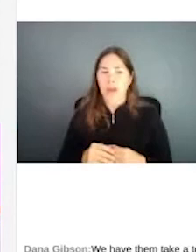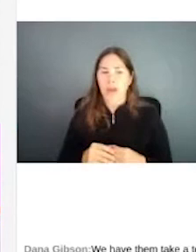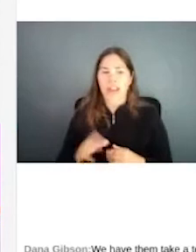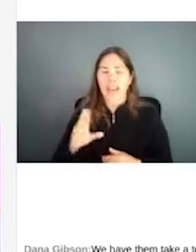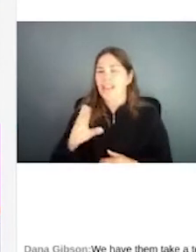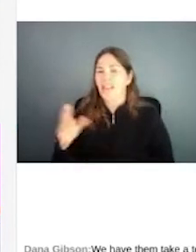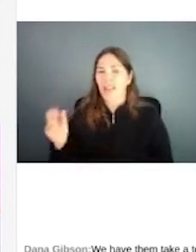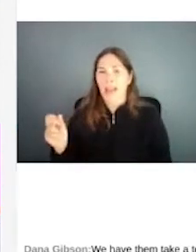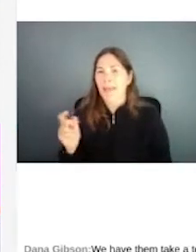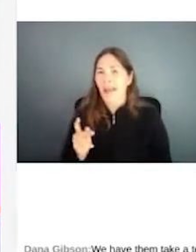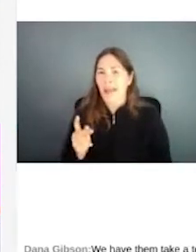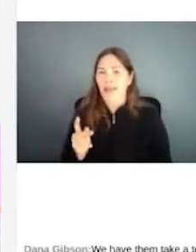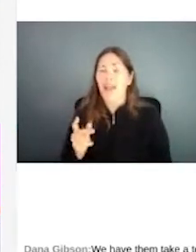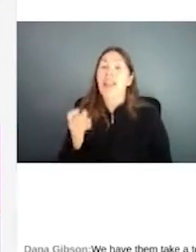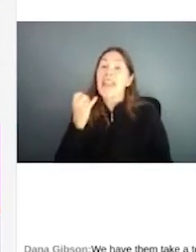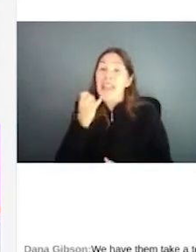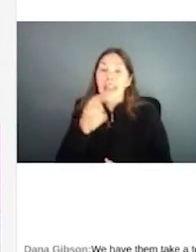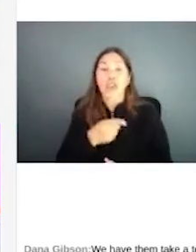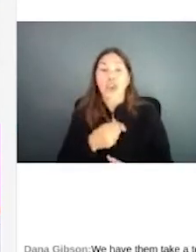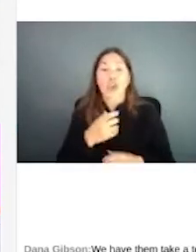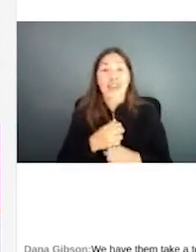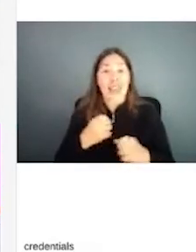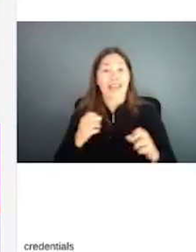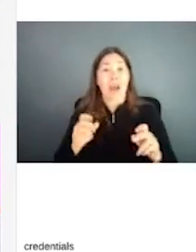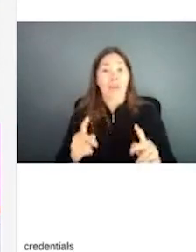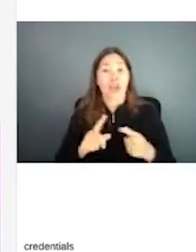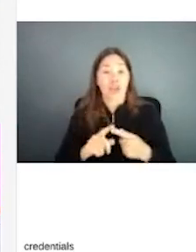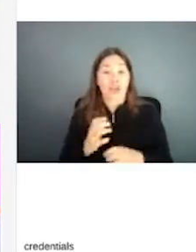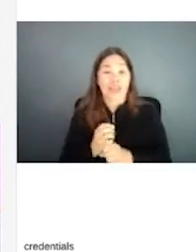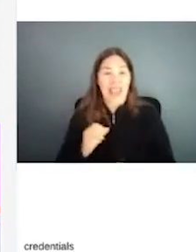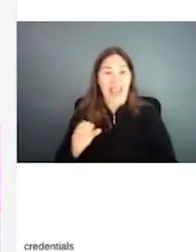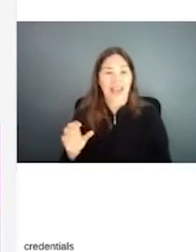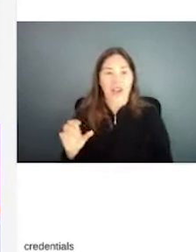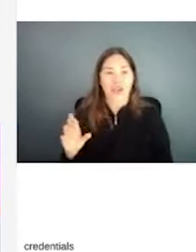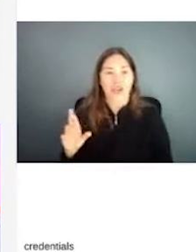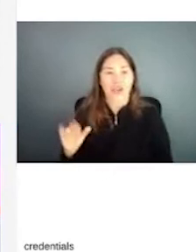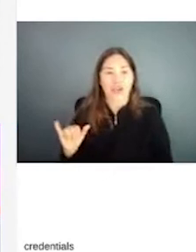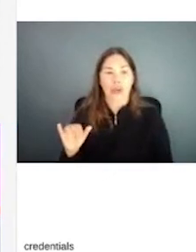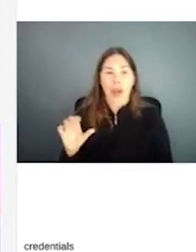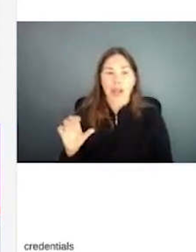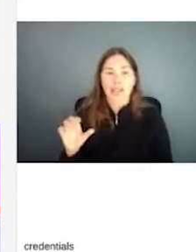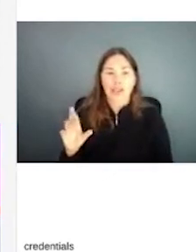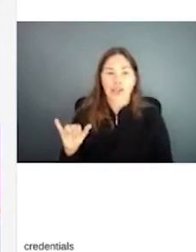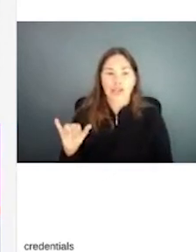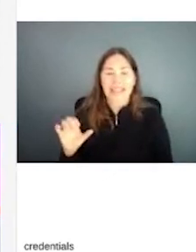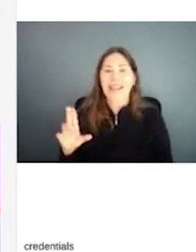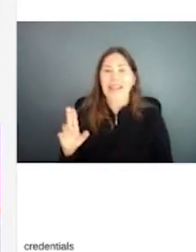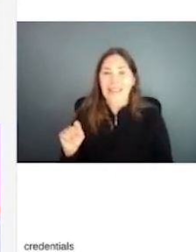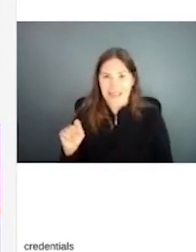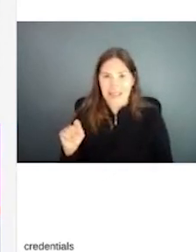back. But if you get the opportunity to get a Cricut, not only that, but you can make a